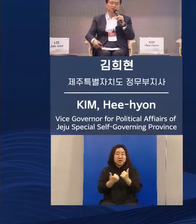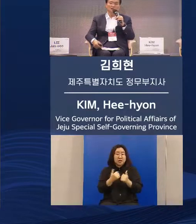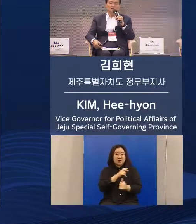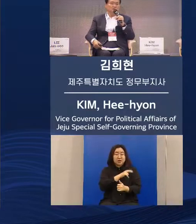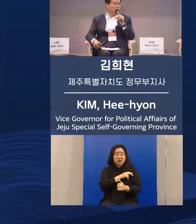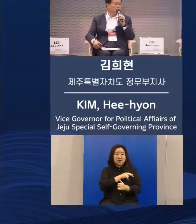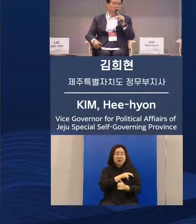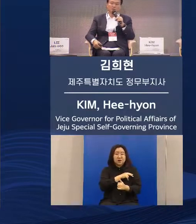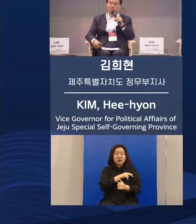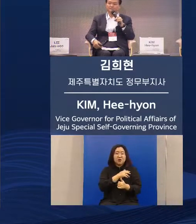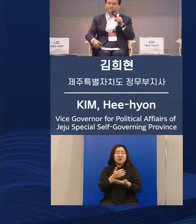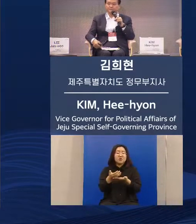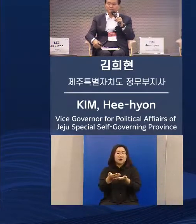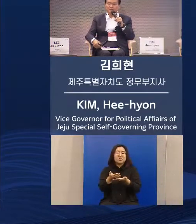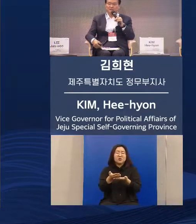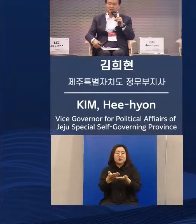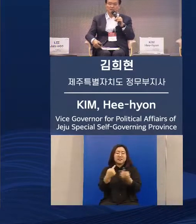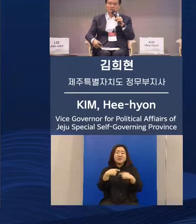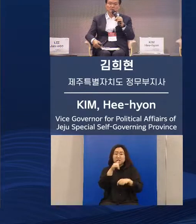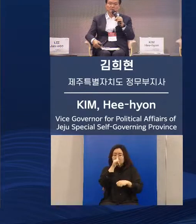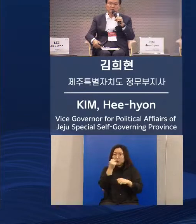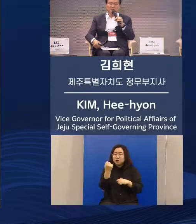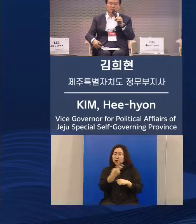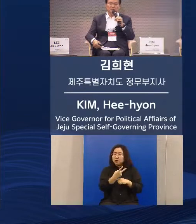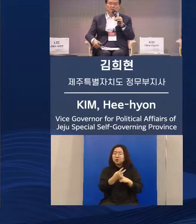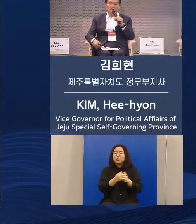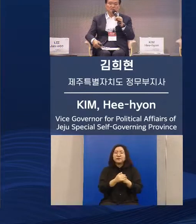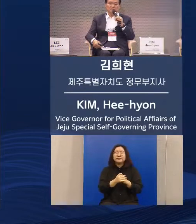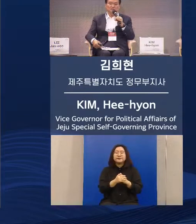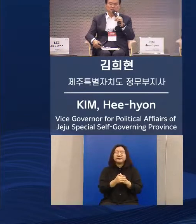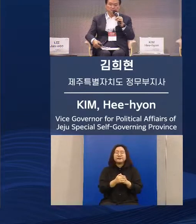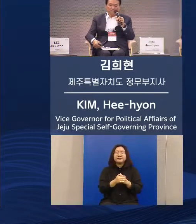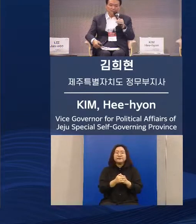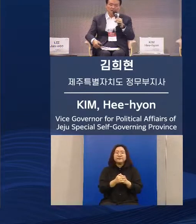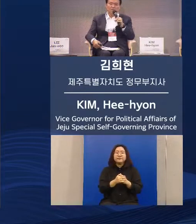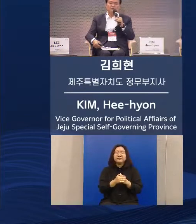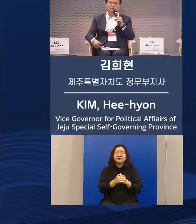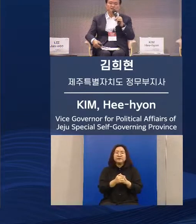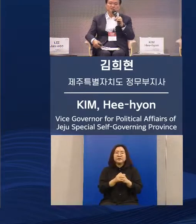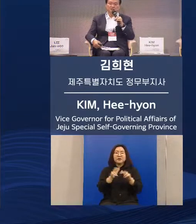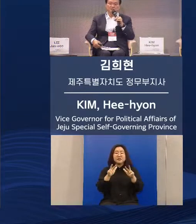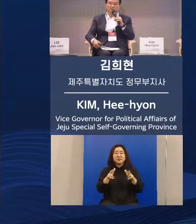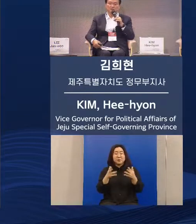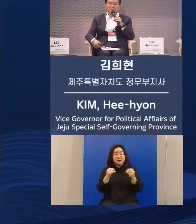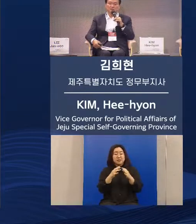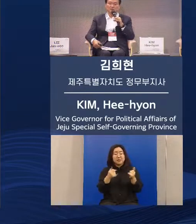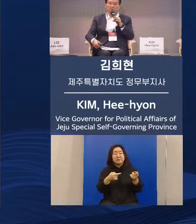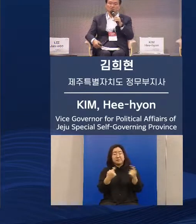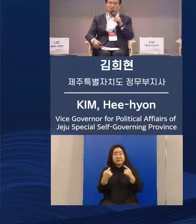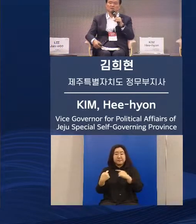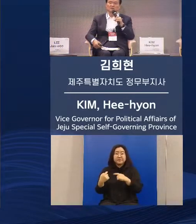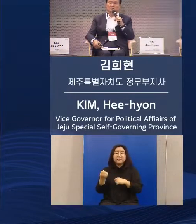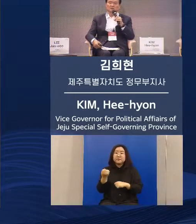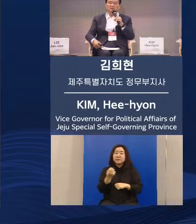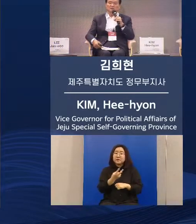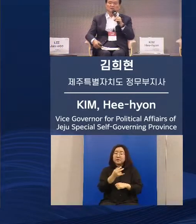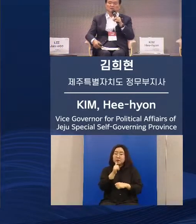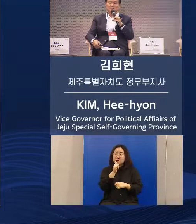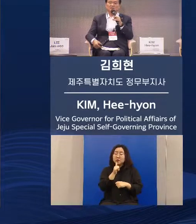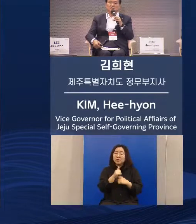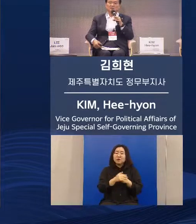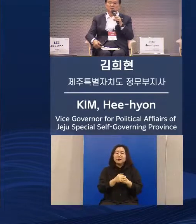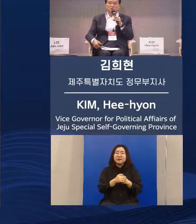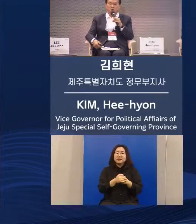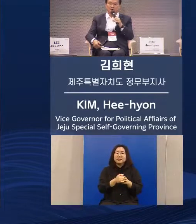language interpretation. We have a National Assembly member, Mr. Ko Young-in, with us, and we have many